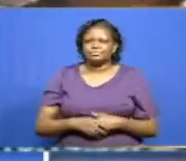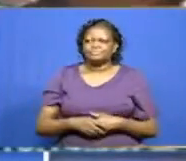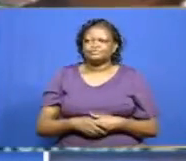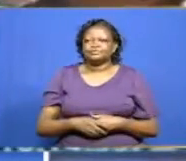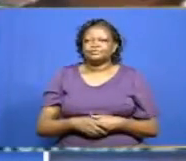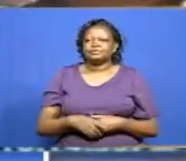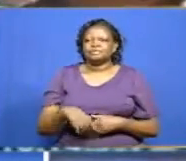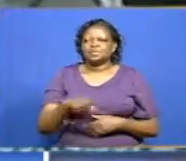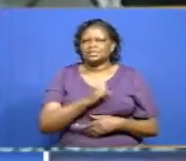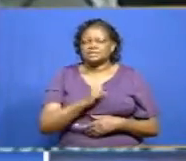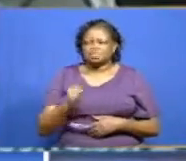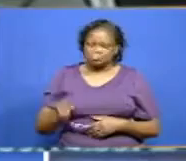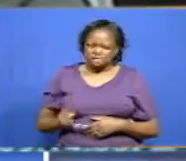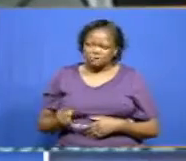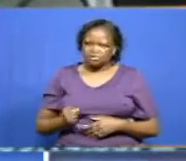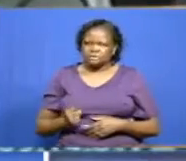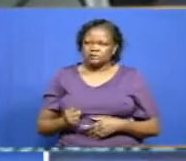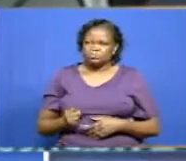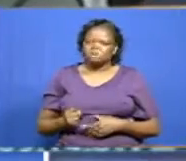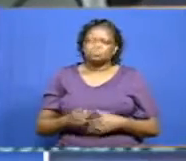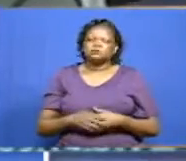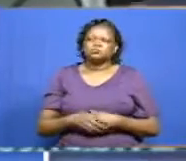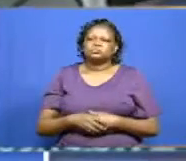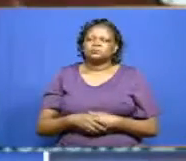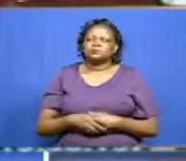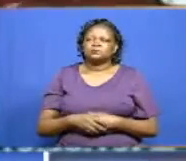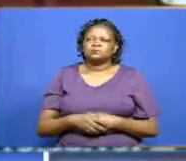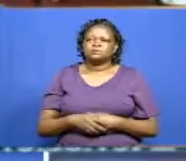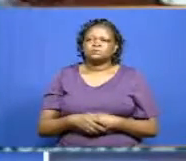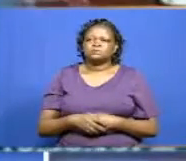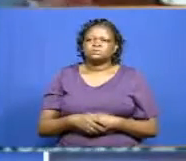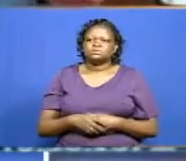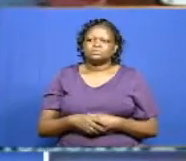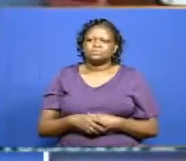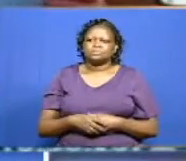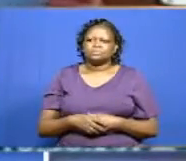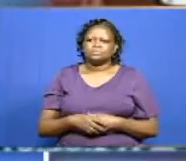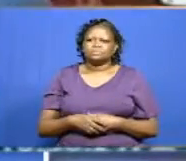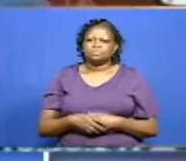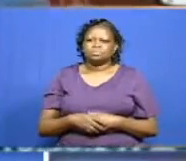at the Senate. Kevin Washira, Channel 1 News.